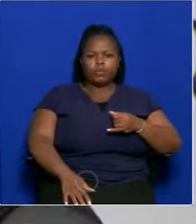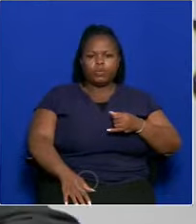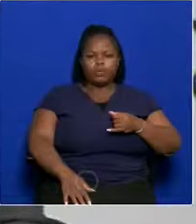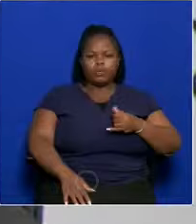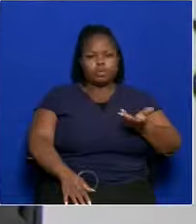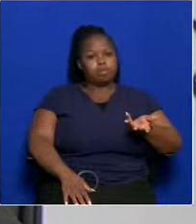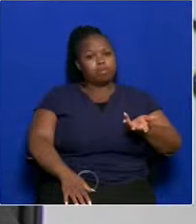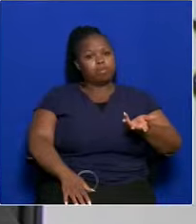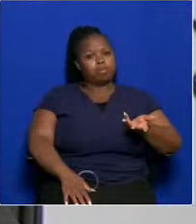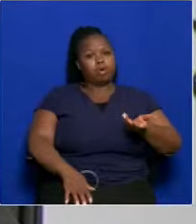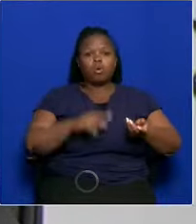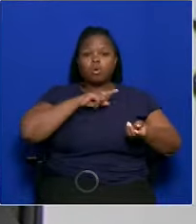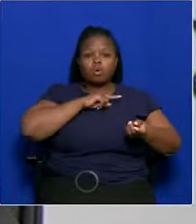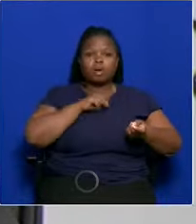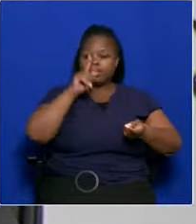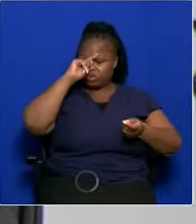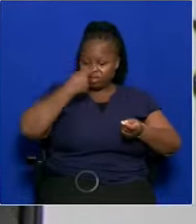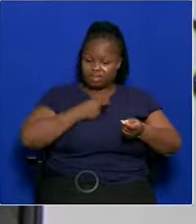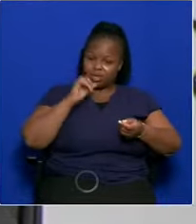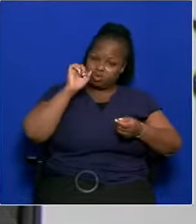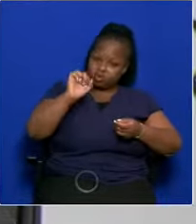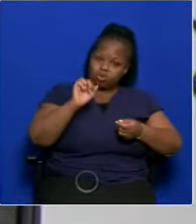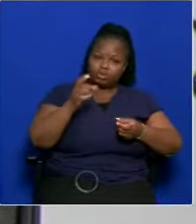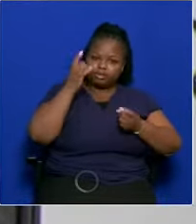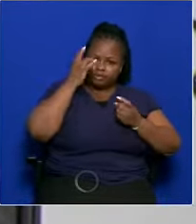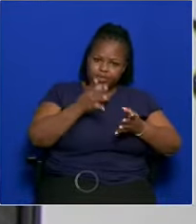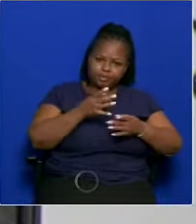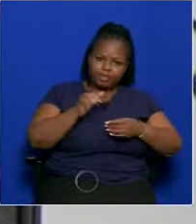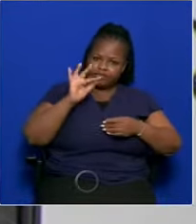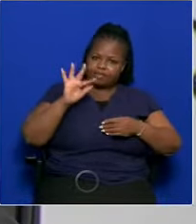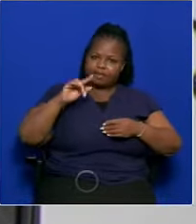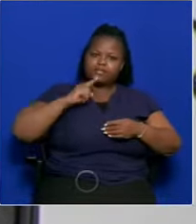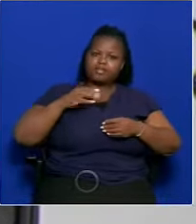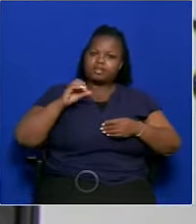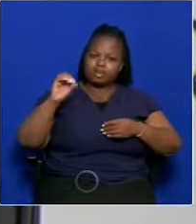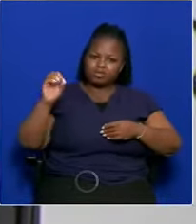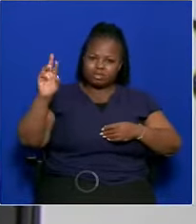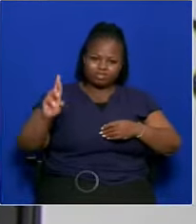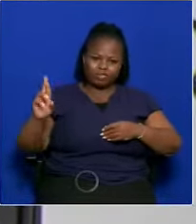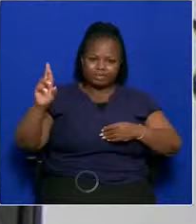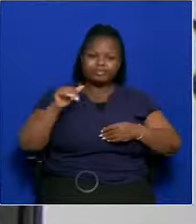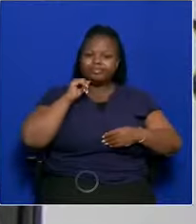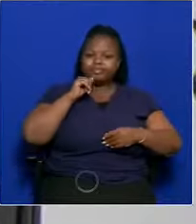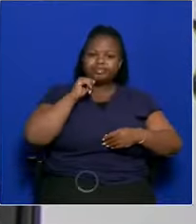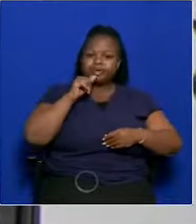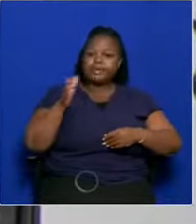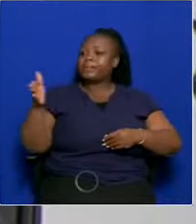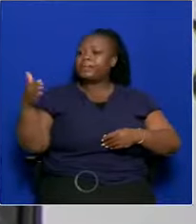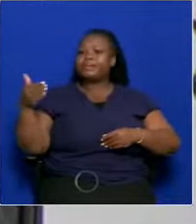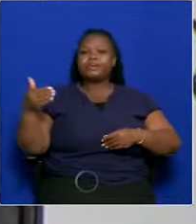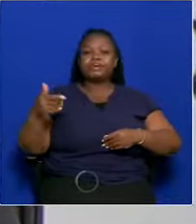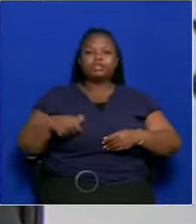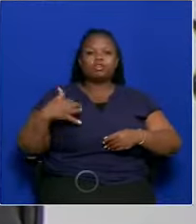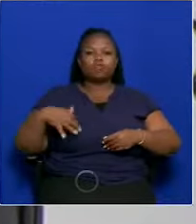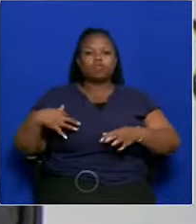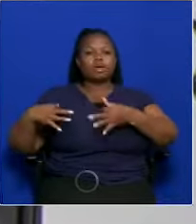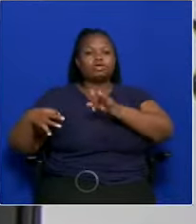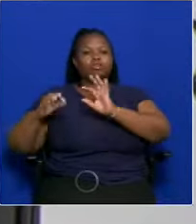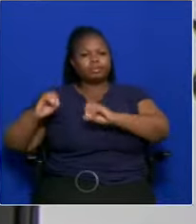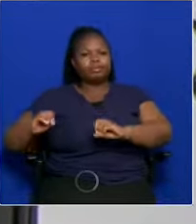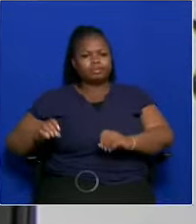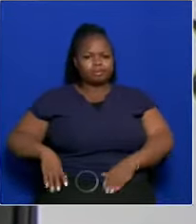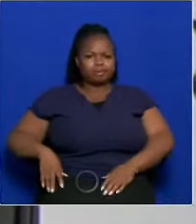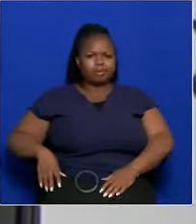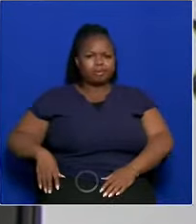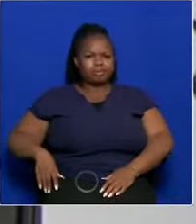Because your son has told you about 55,000 rand, even if it's not on a formal document. But that's what I'm